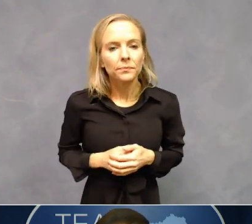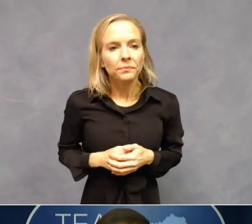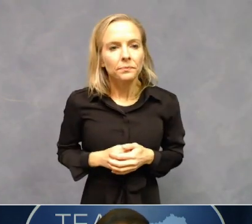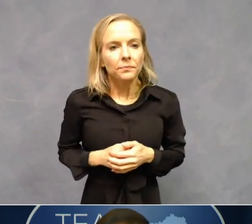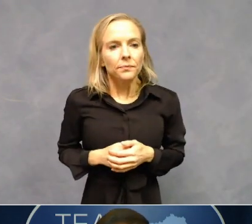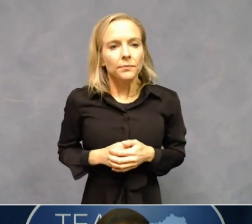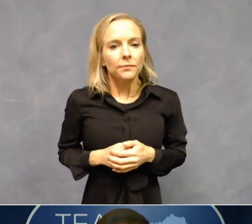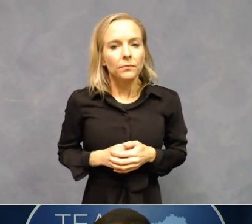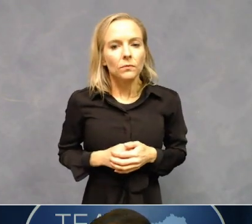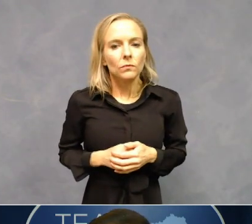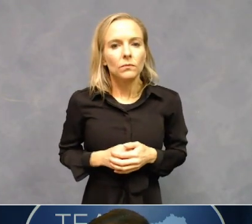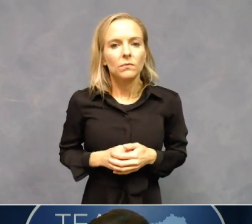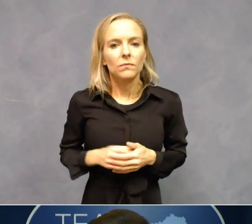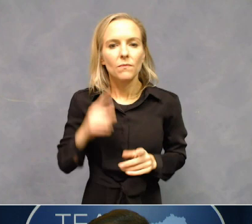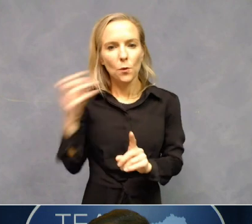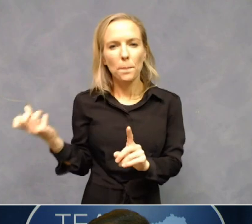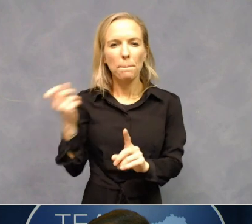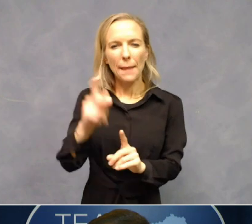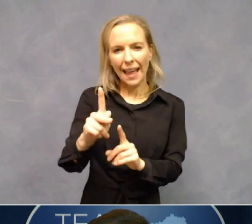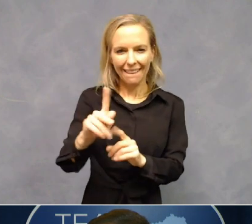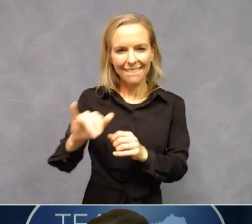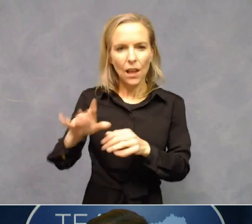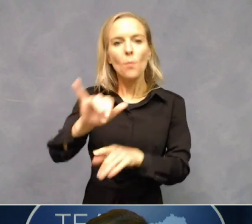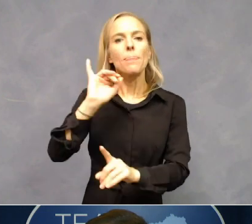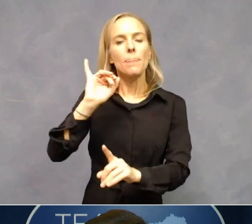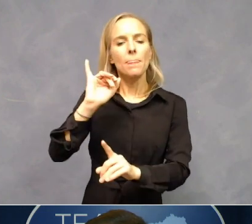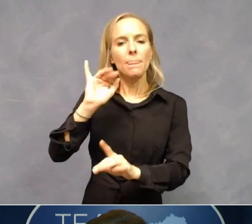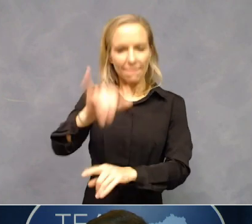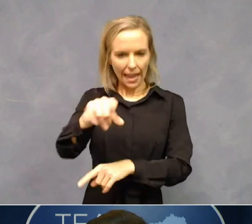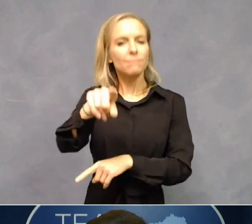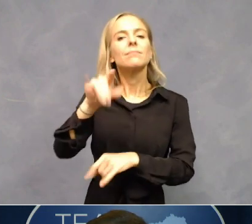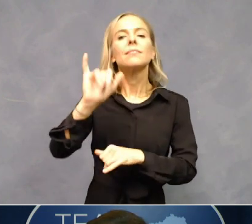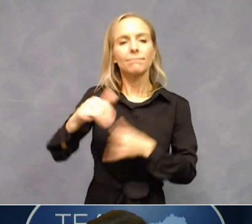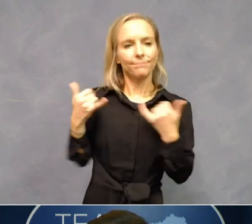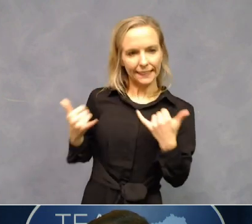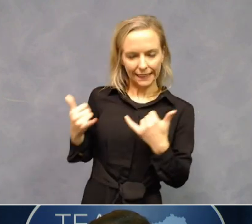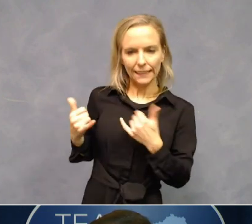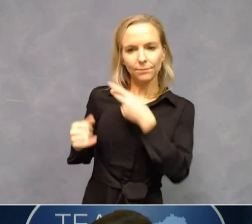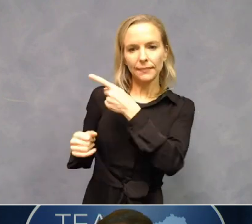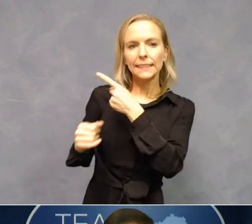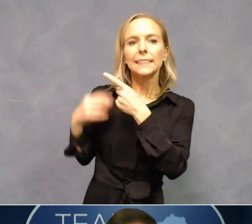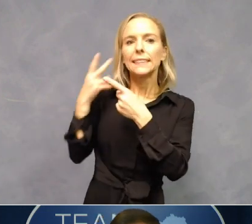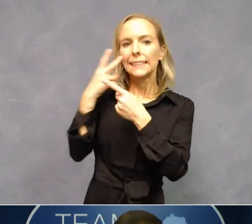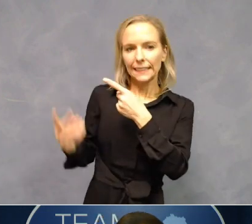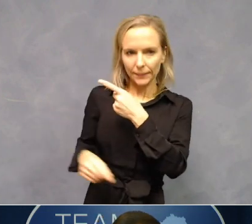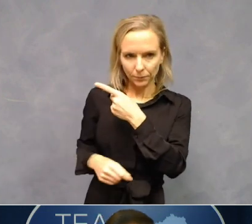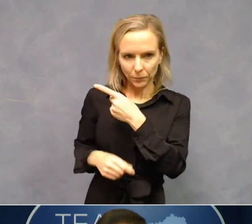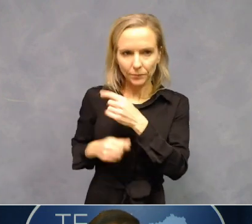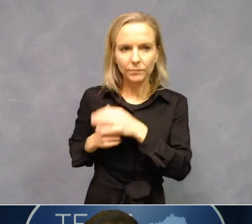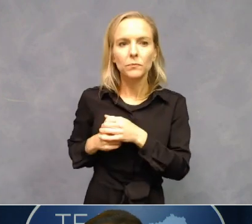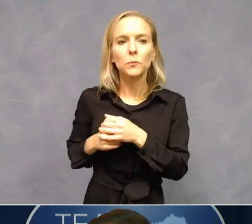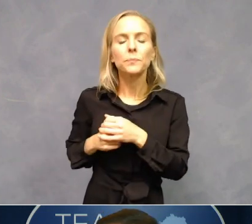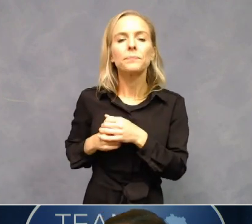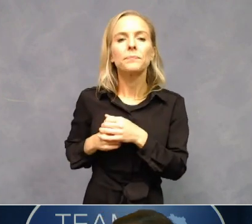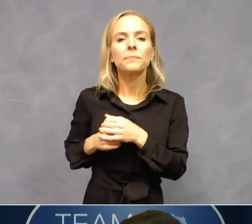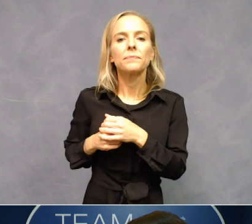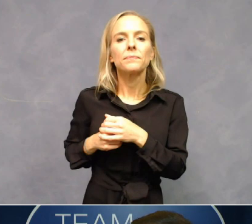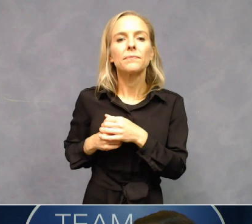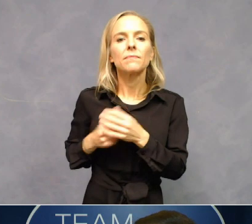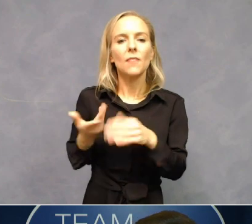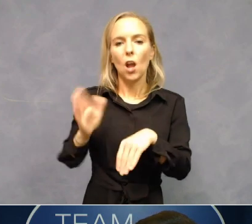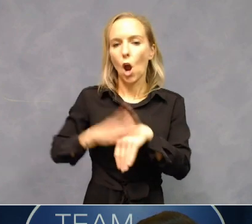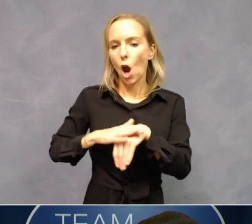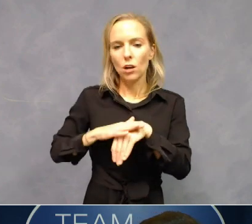All right, we'll come back to it. It is on our, there it is. This, of course, is on our website, just like all of our